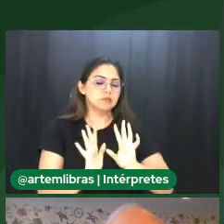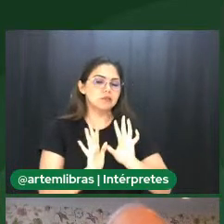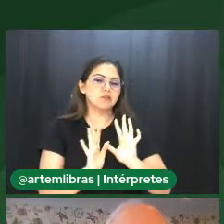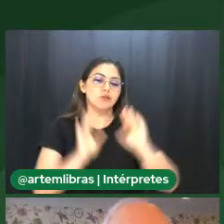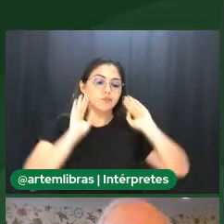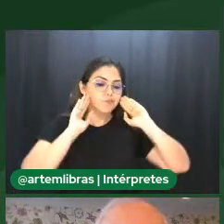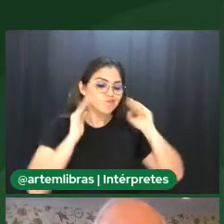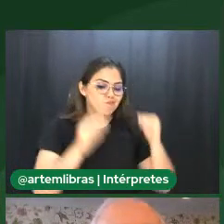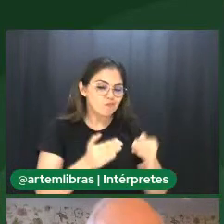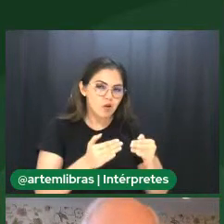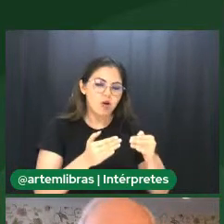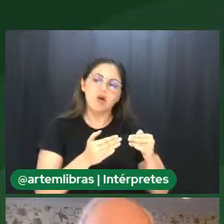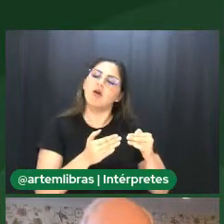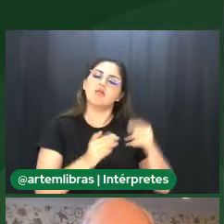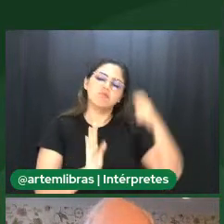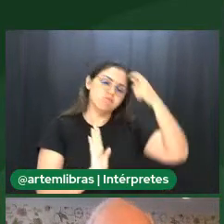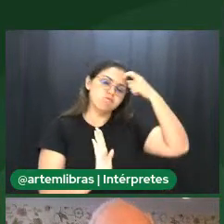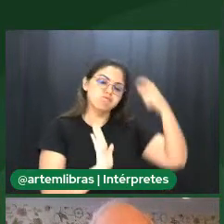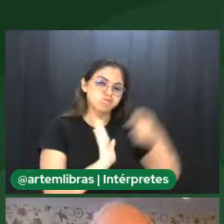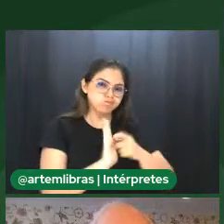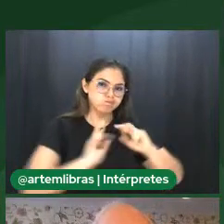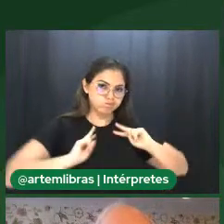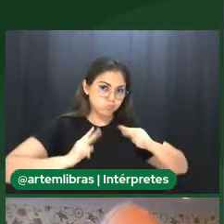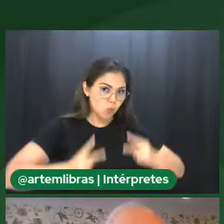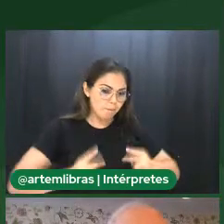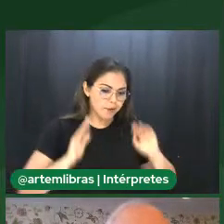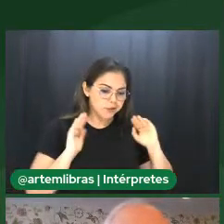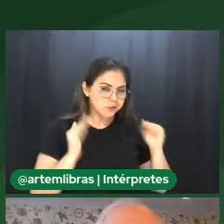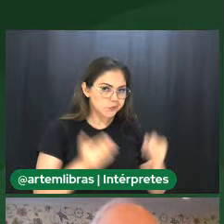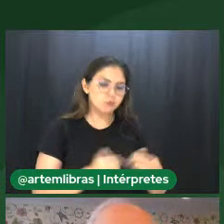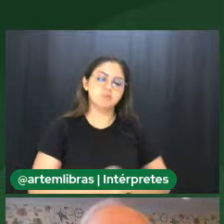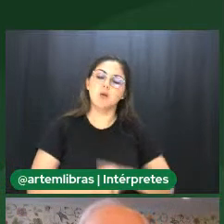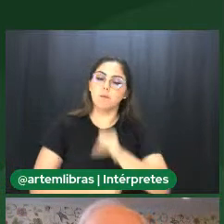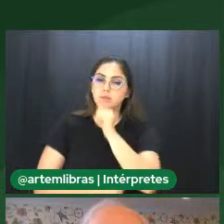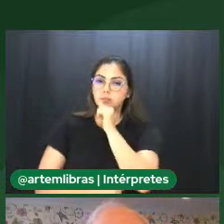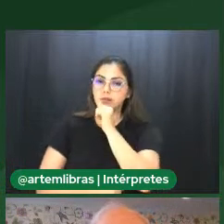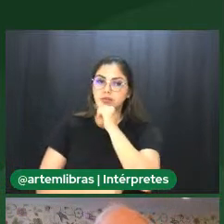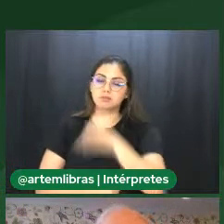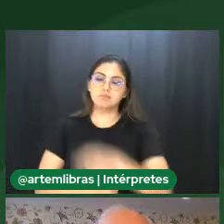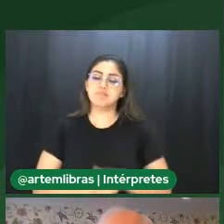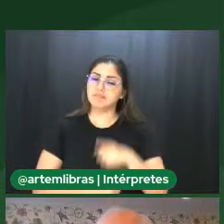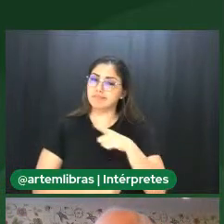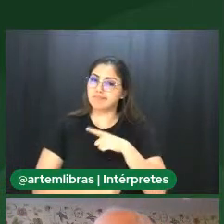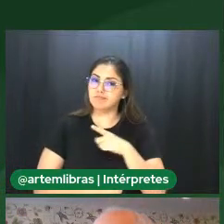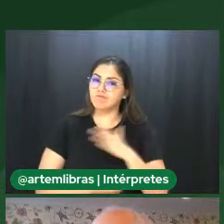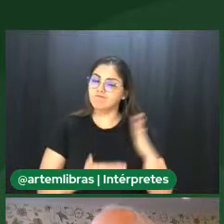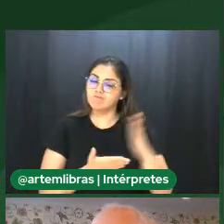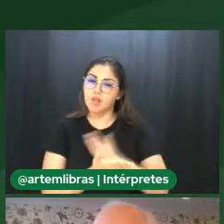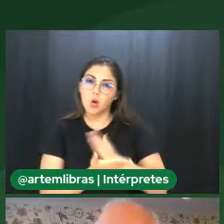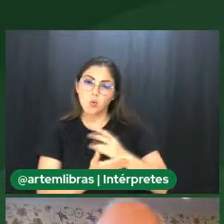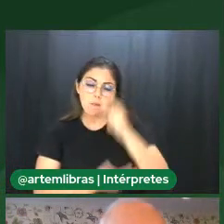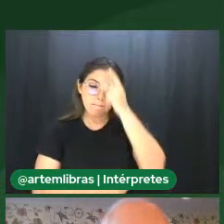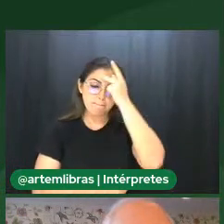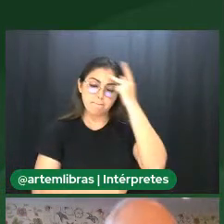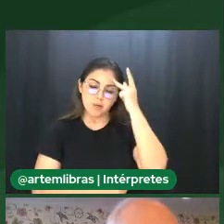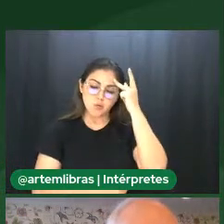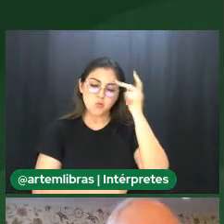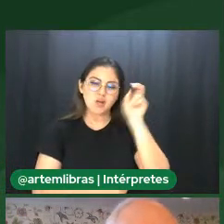for distributing misinformation, for spreading hate, and for